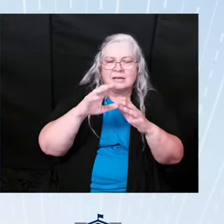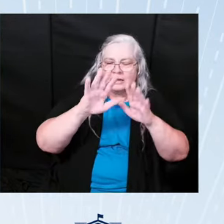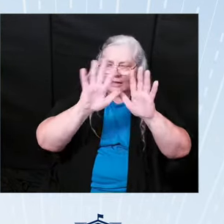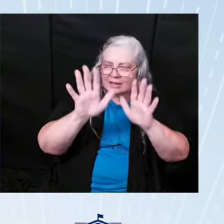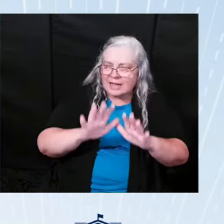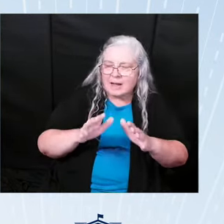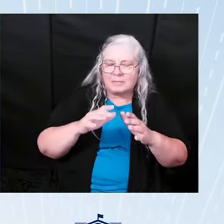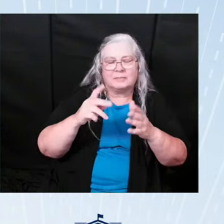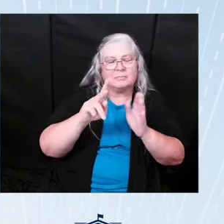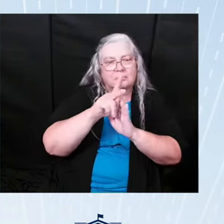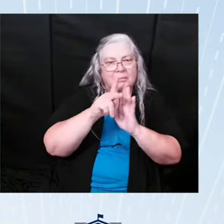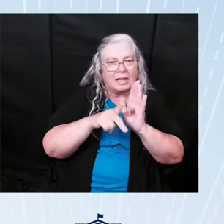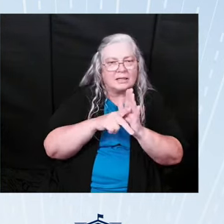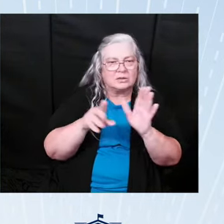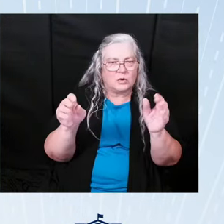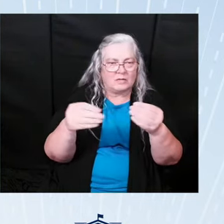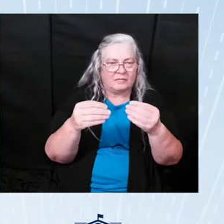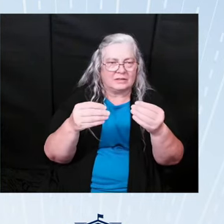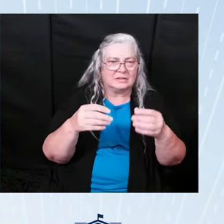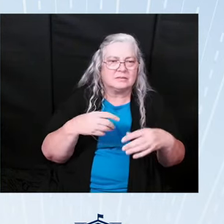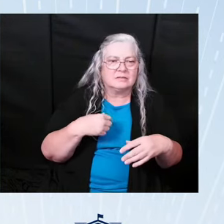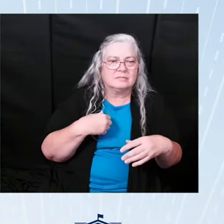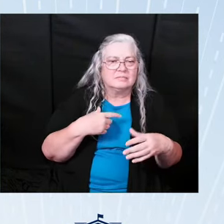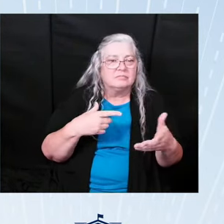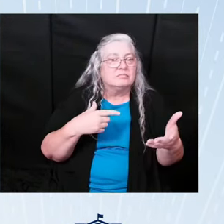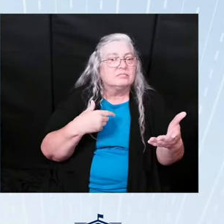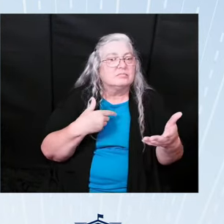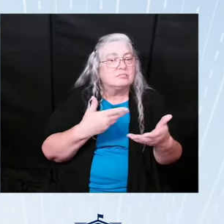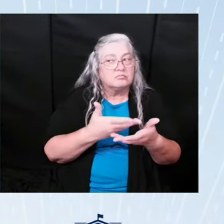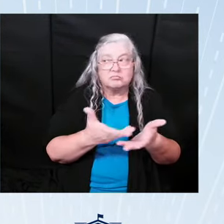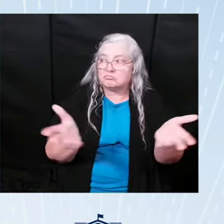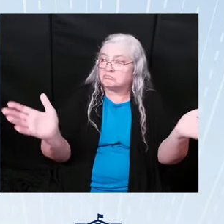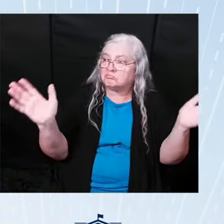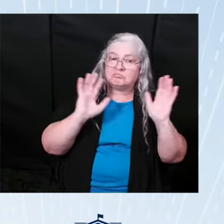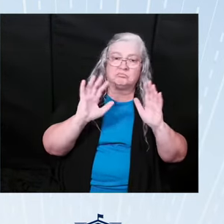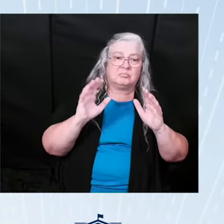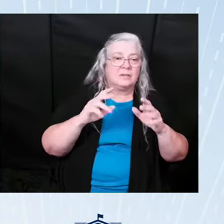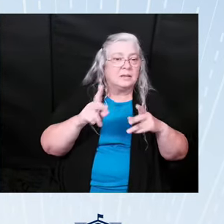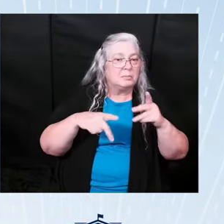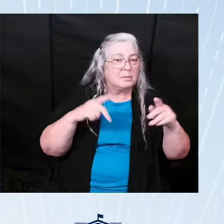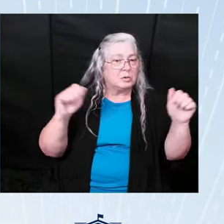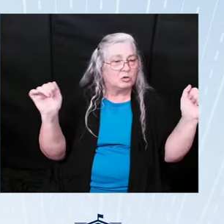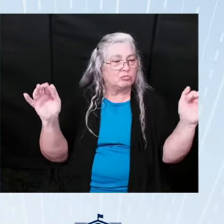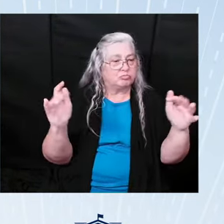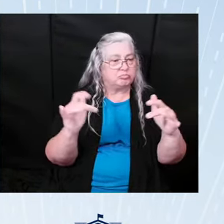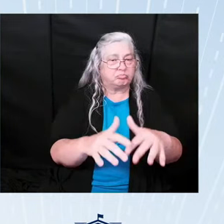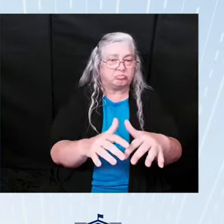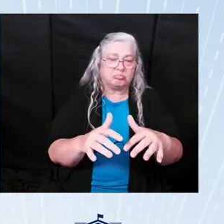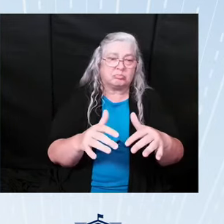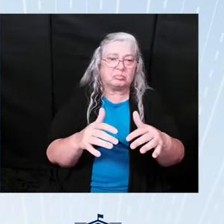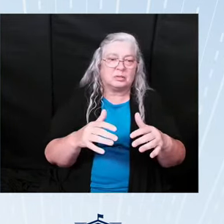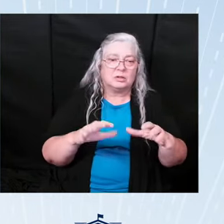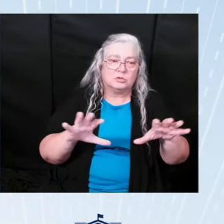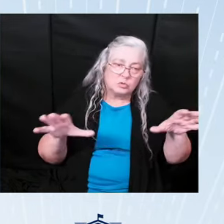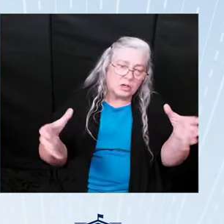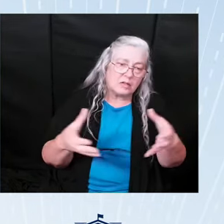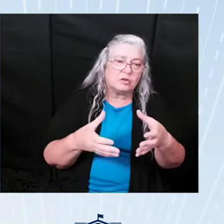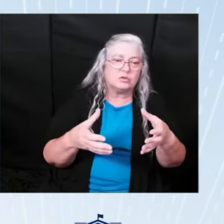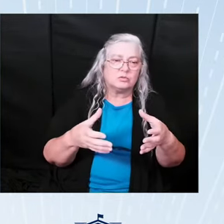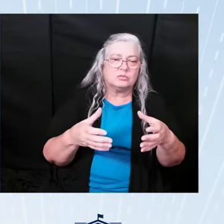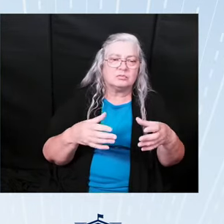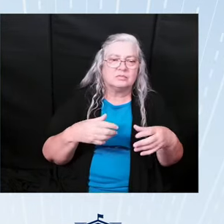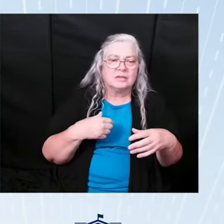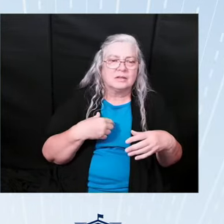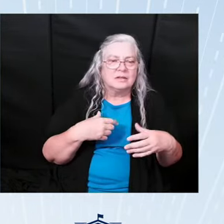the stakeholder community to have this event here today. It's a small room, but we have representatives of more than